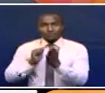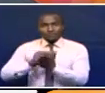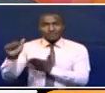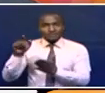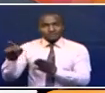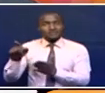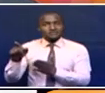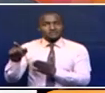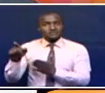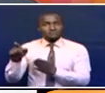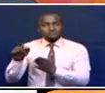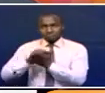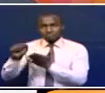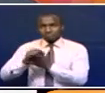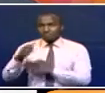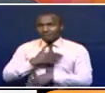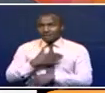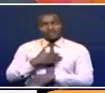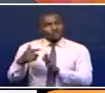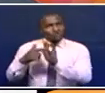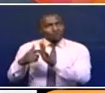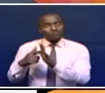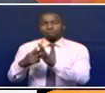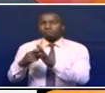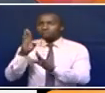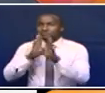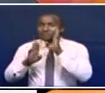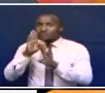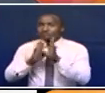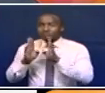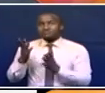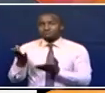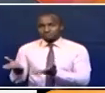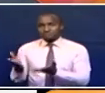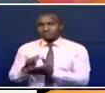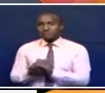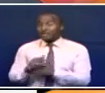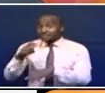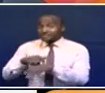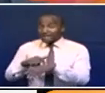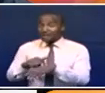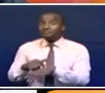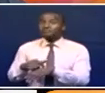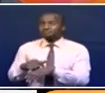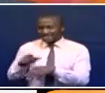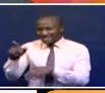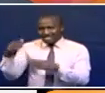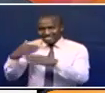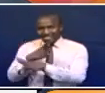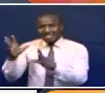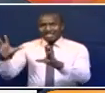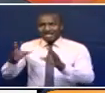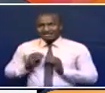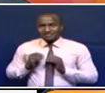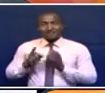thesis. It does express frustration. The moment we say yes to impunity, then